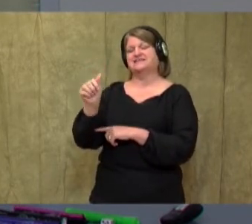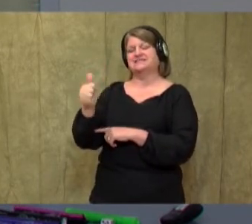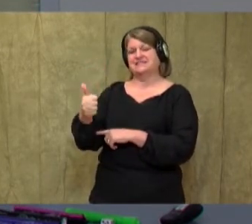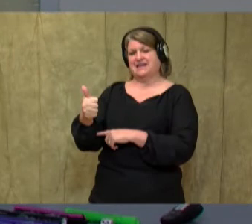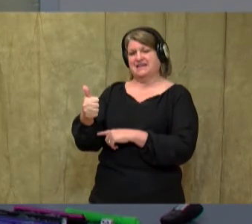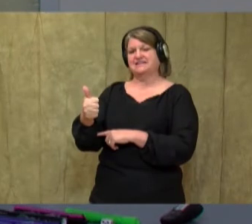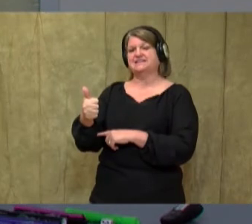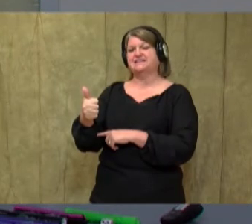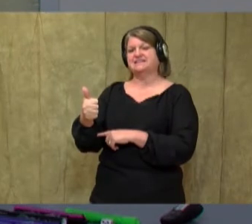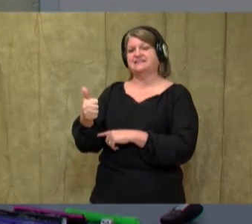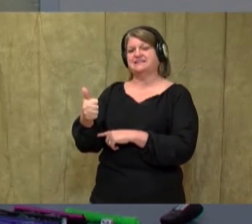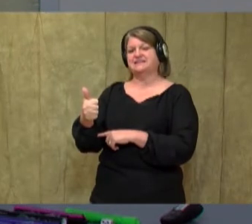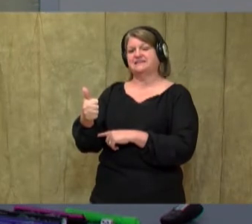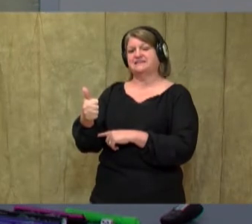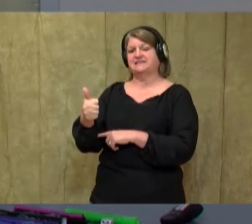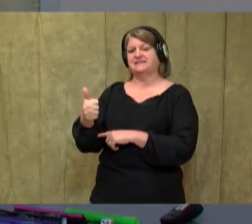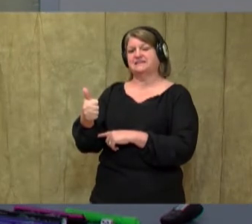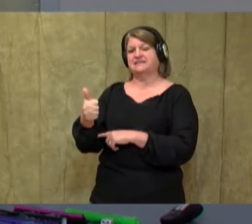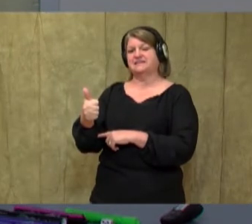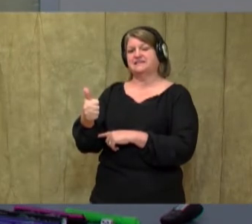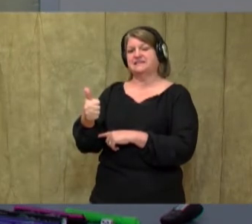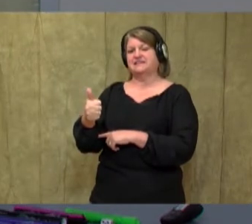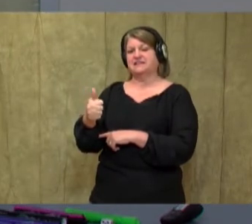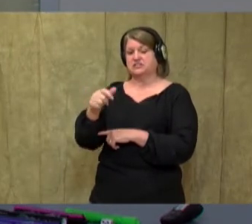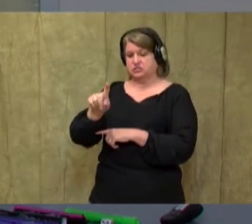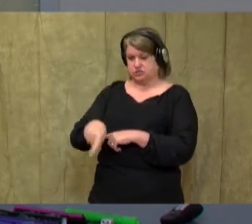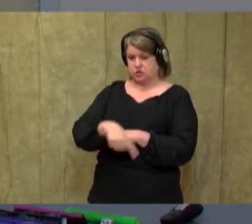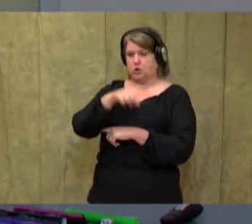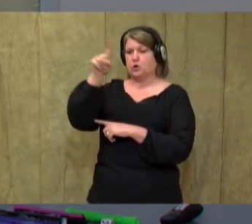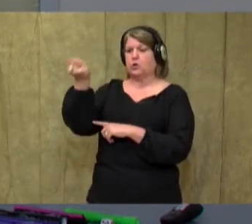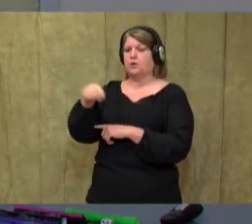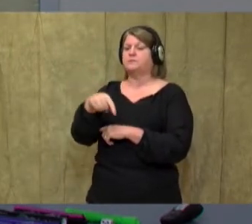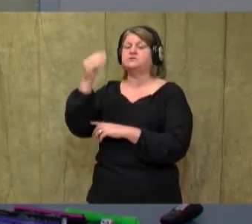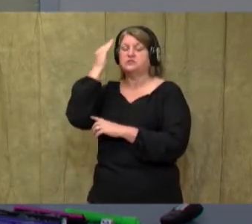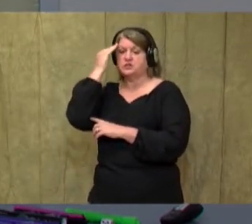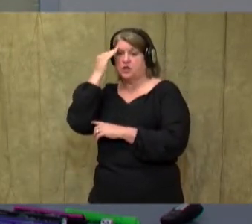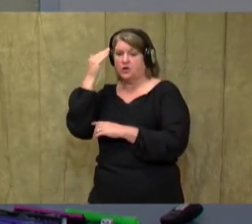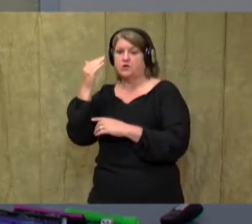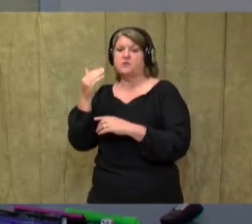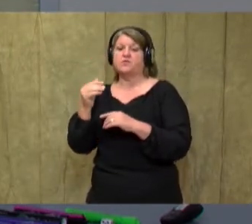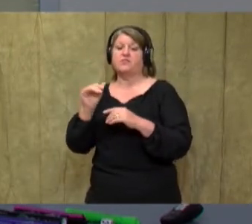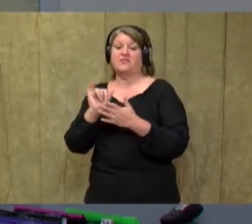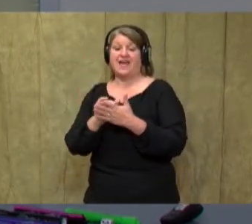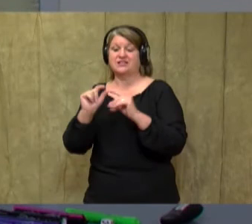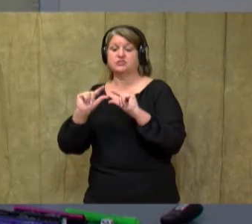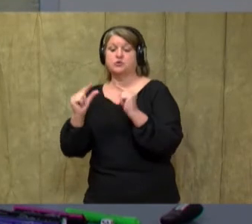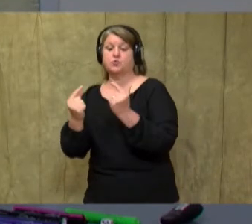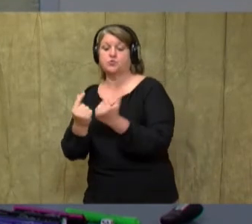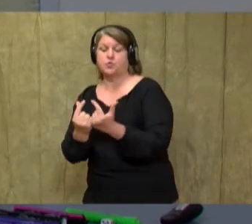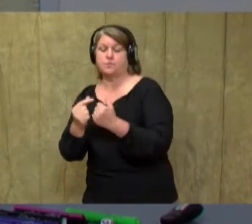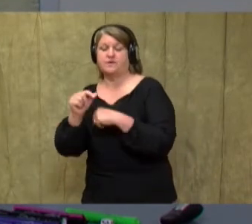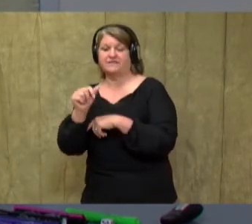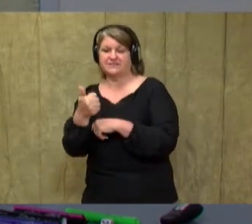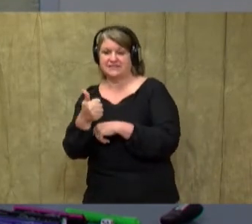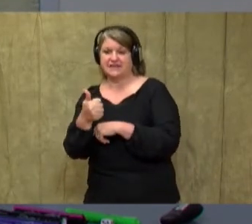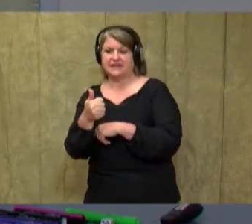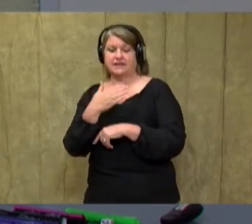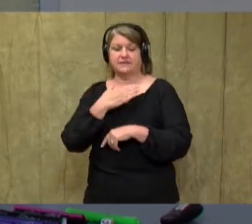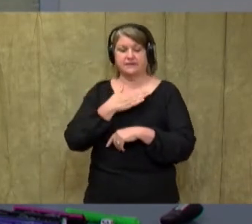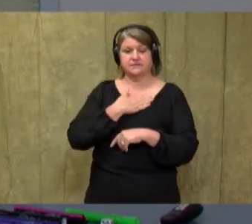9, 10. So I'm going to circle these to know that that's already a group of 10. Here's my